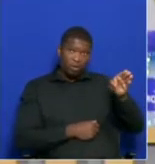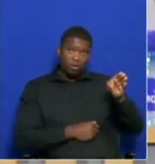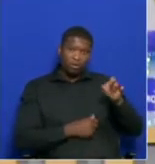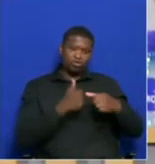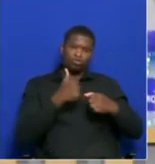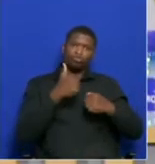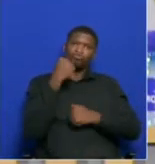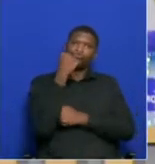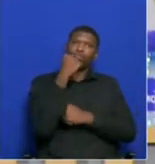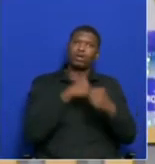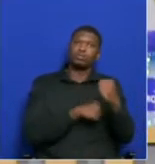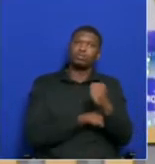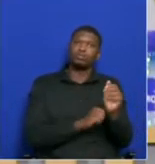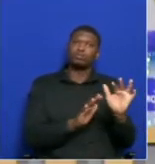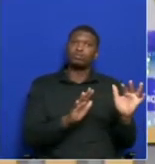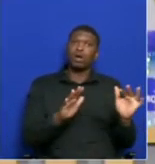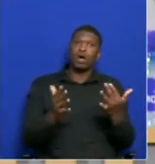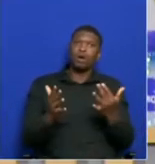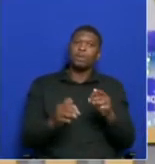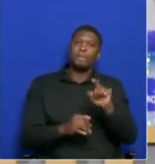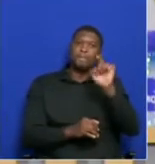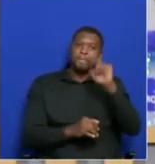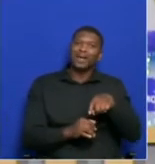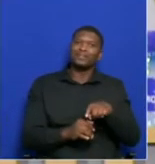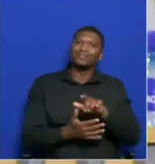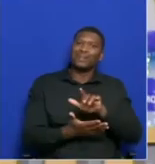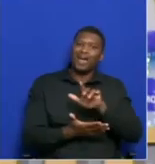approved organizational structure by council,